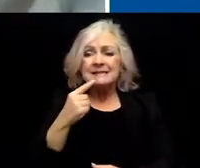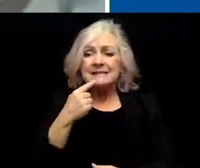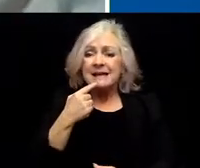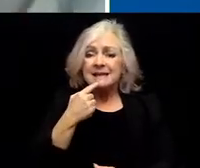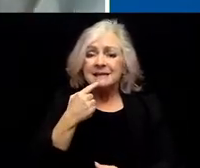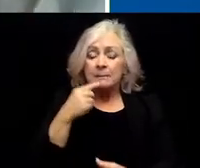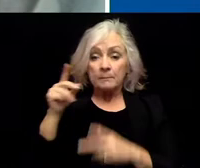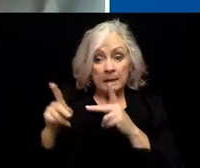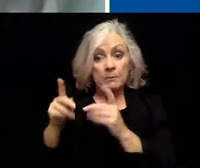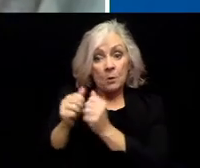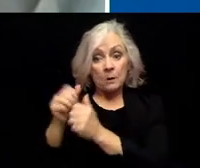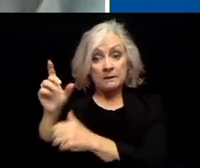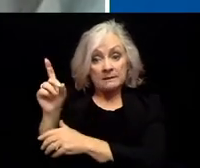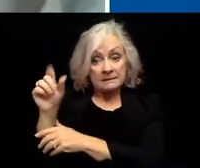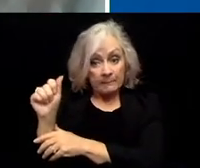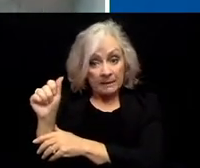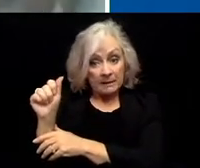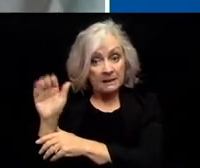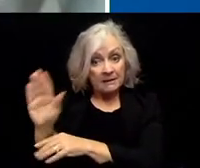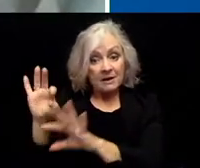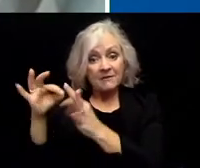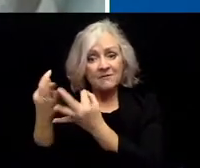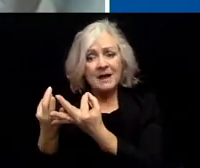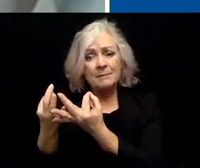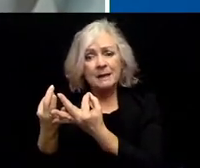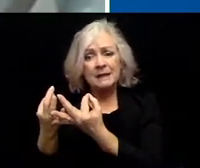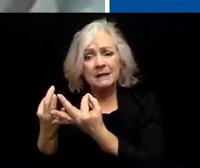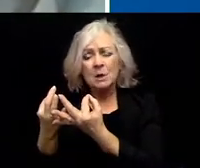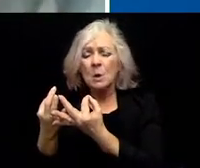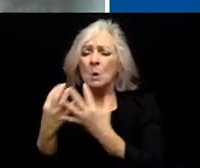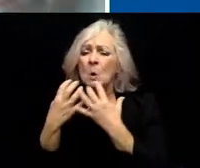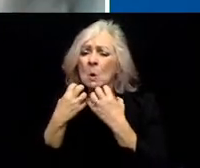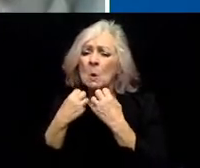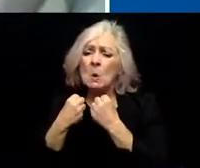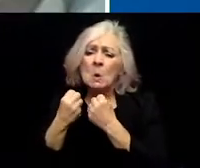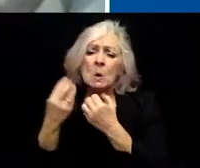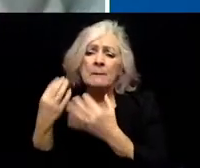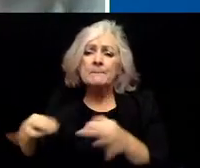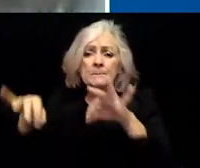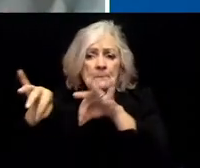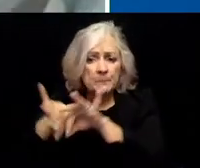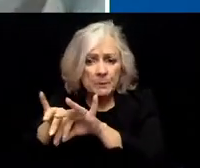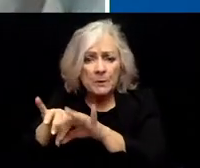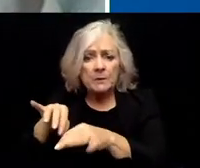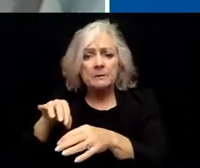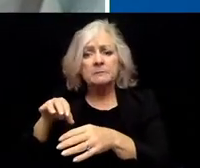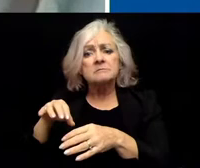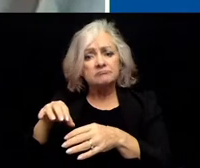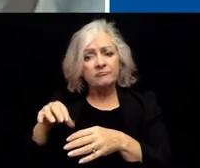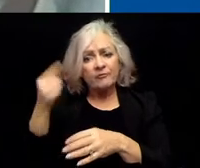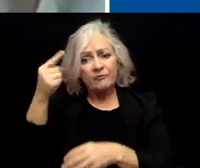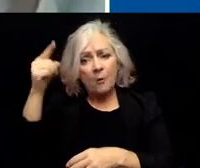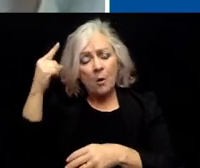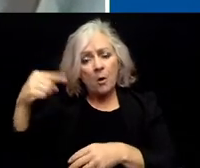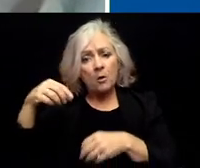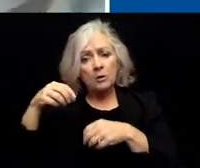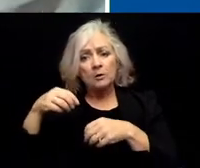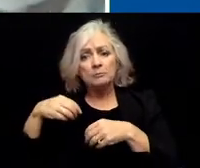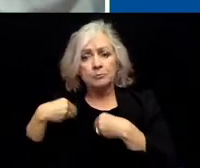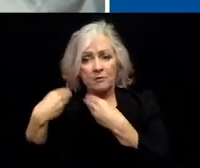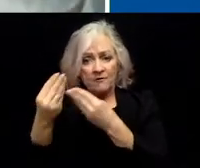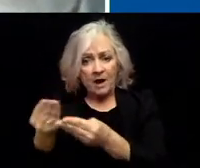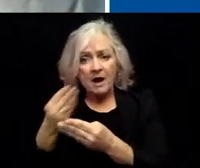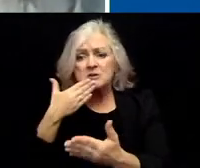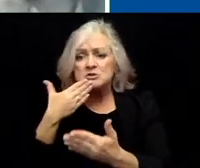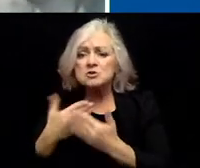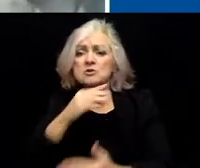with disability and their families are central to the solution of expanding access to good quality care and inclusion in their own